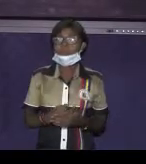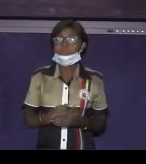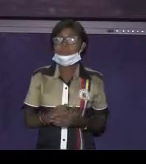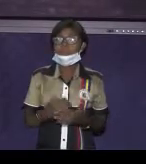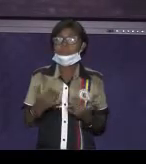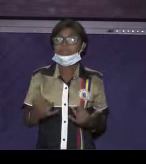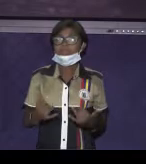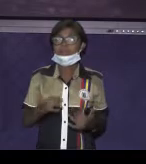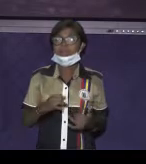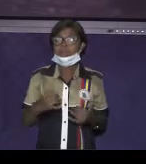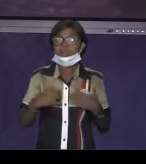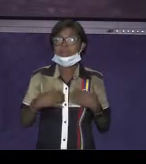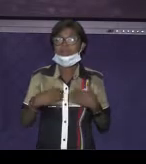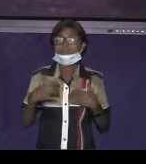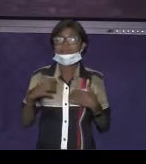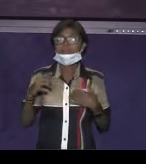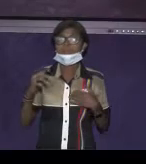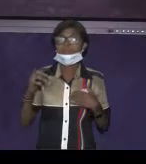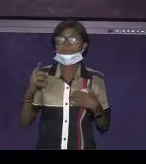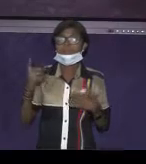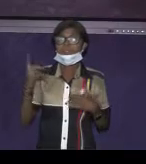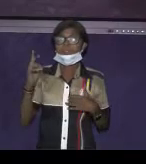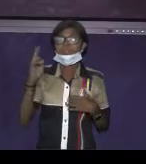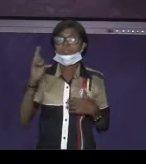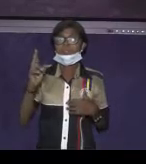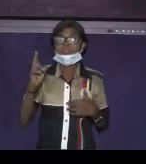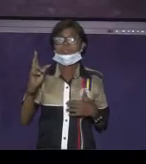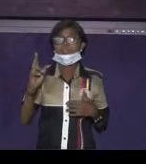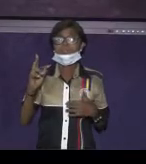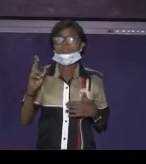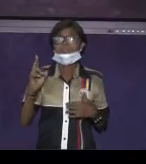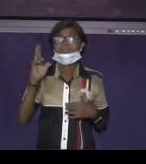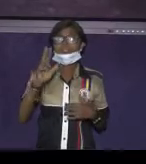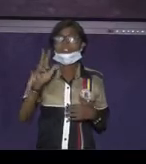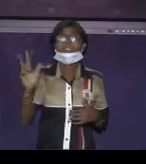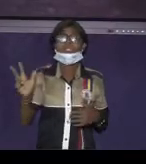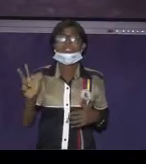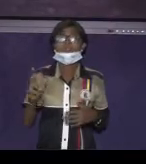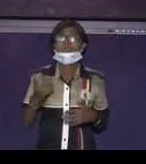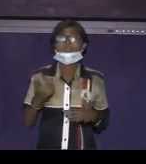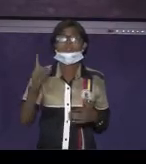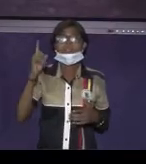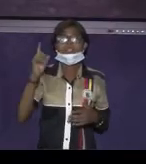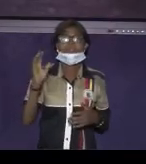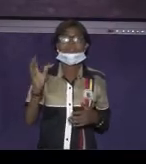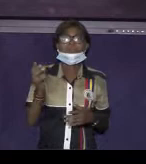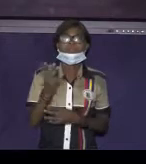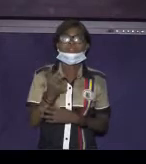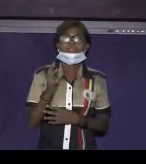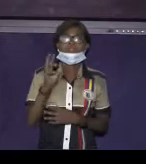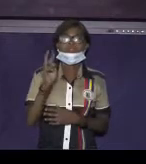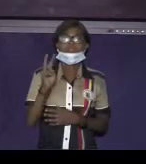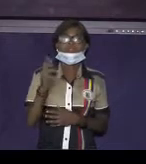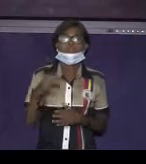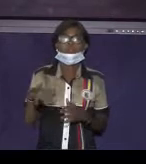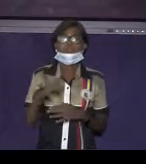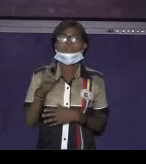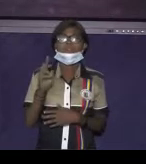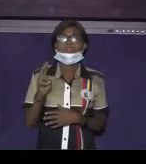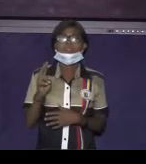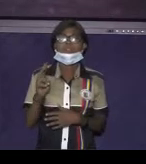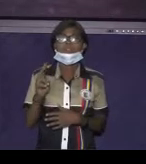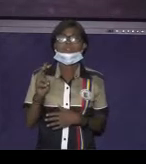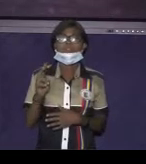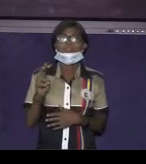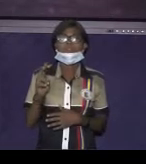Now I have just 3 questions. 3 over 3. Let me see your hand. Good. 2 over 3. 2 out